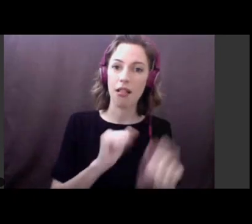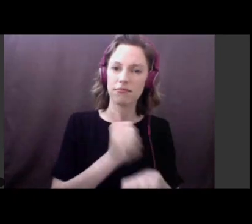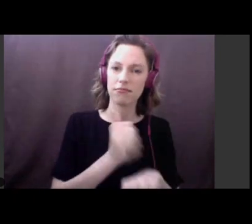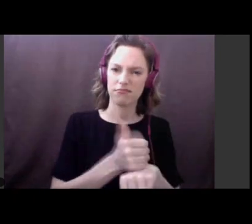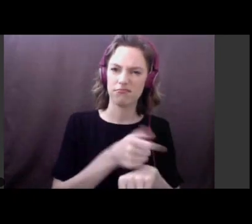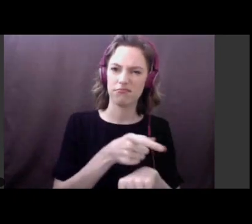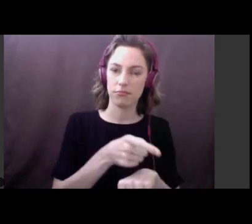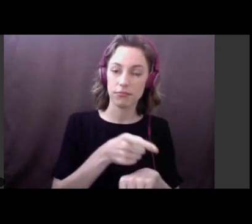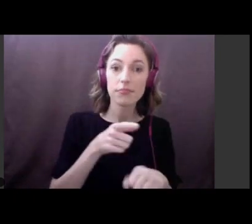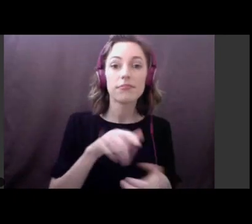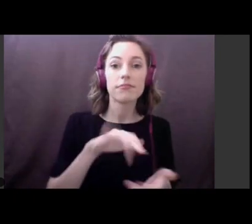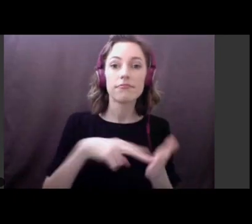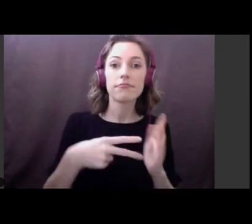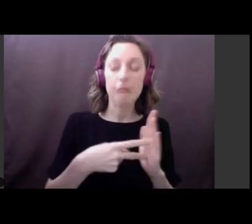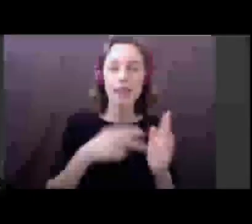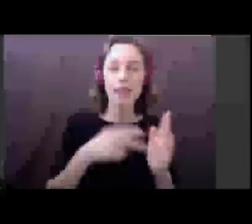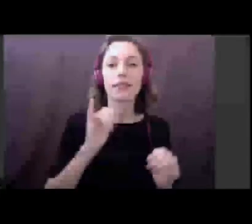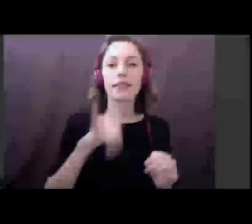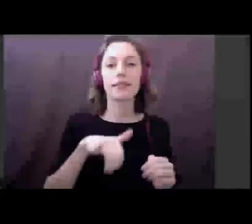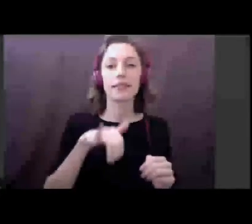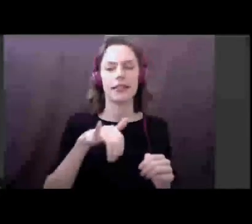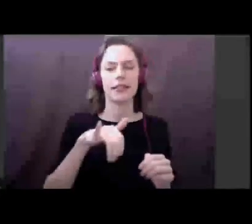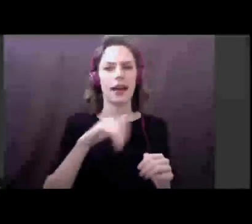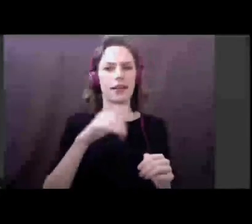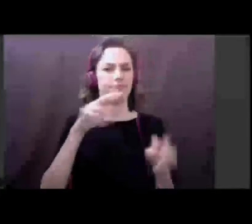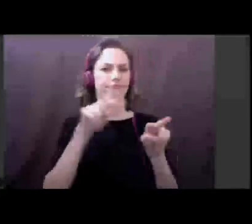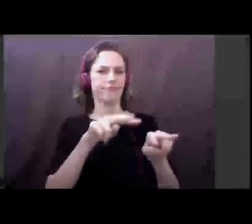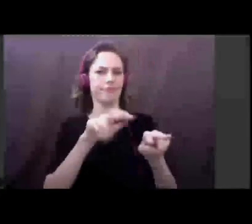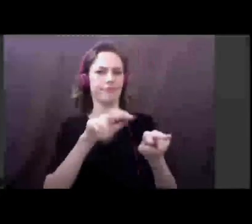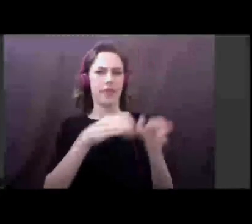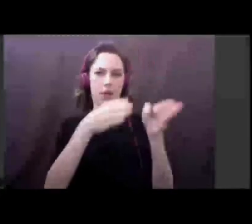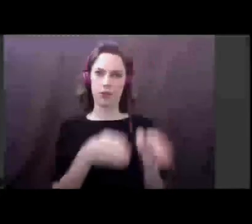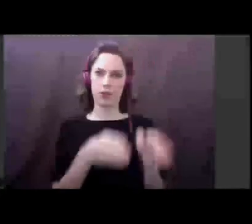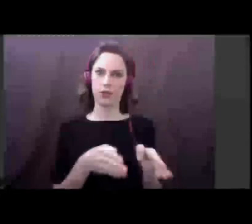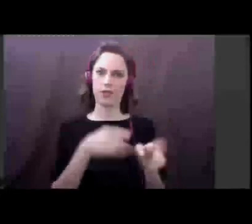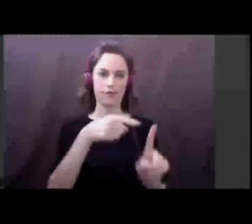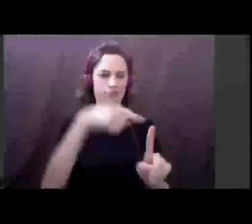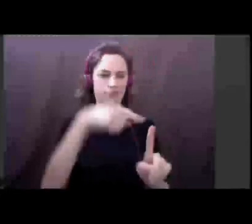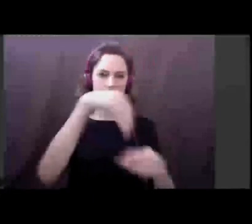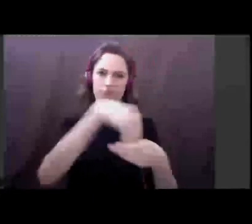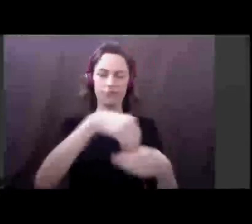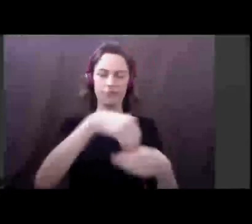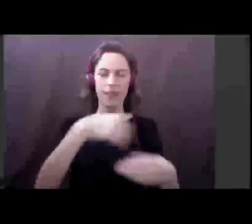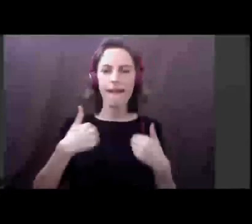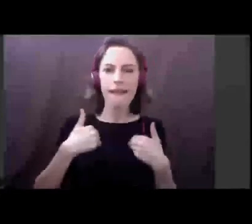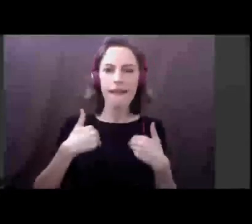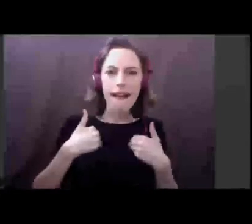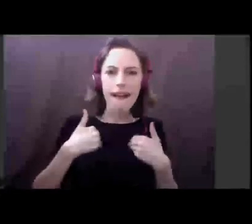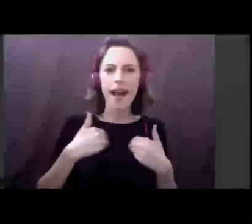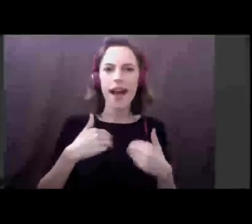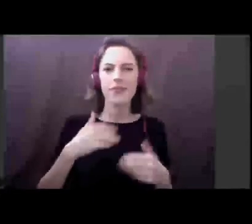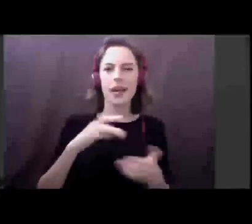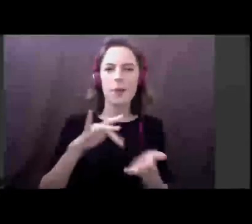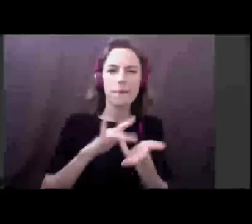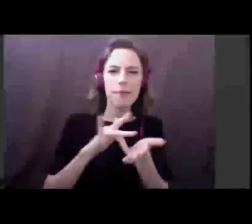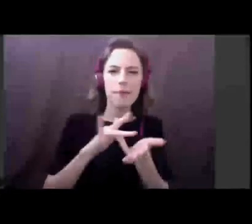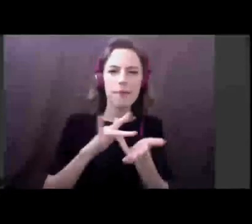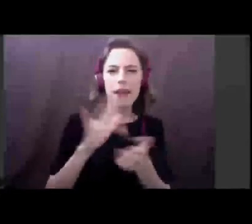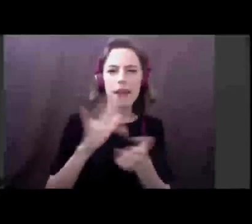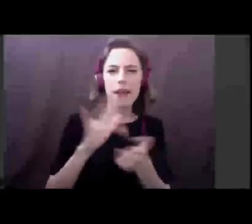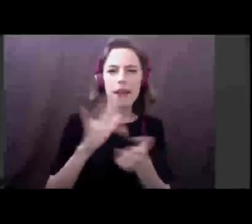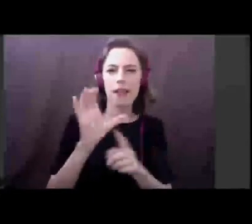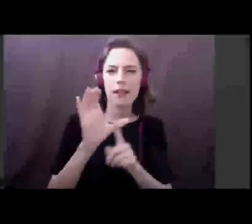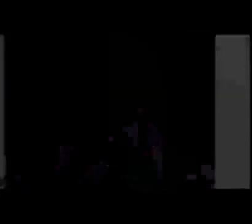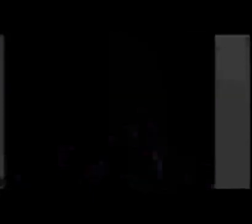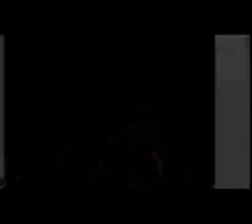and that is seen as what disability is. And therefore, all of the emphasis is on trying to fix the person,